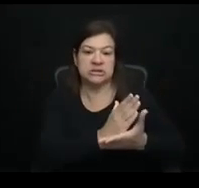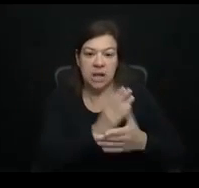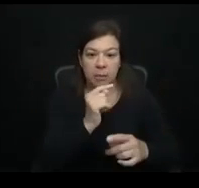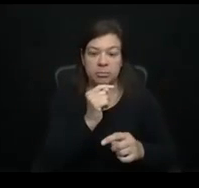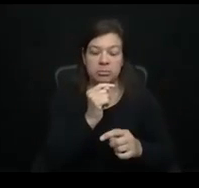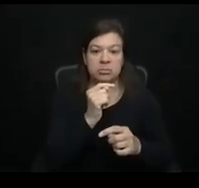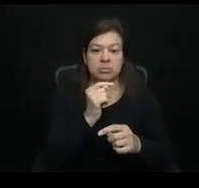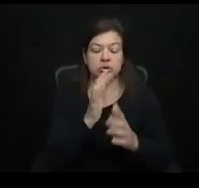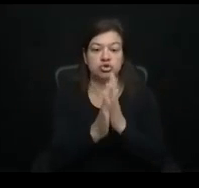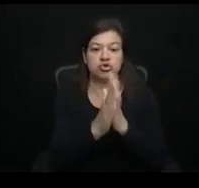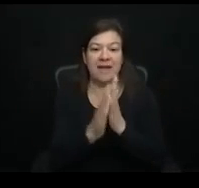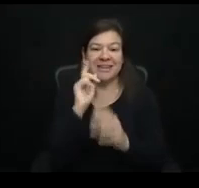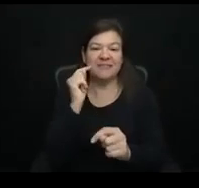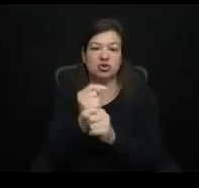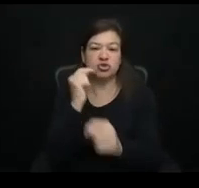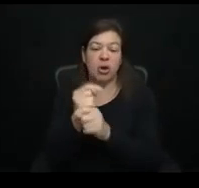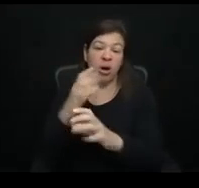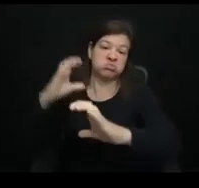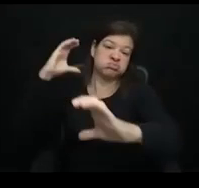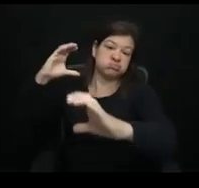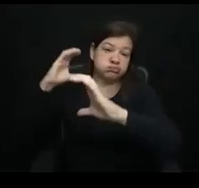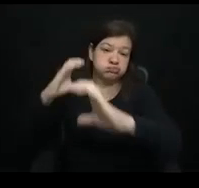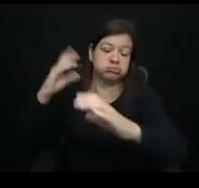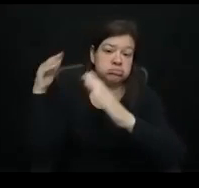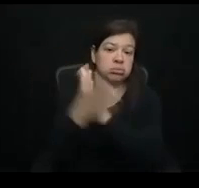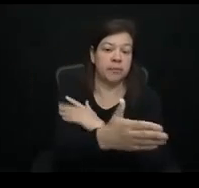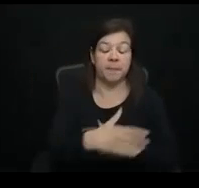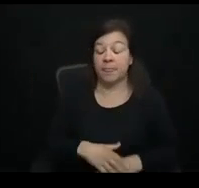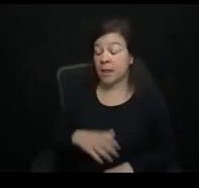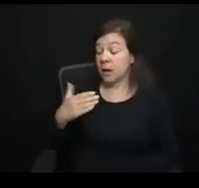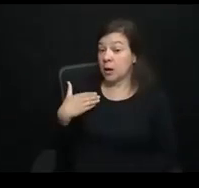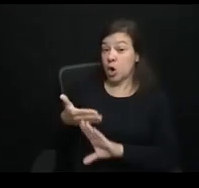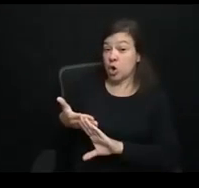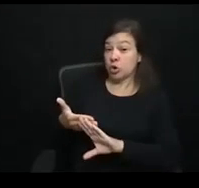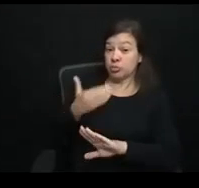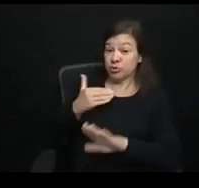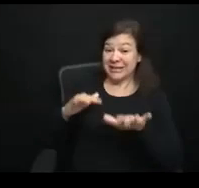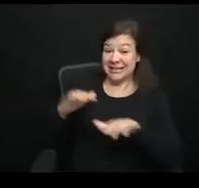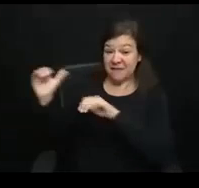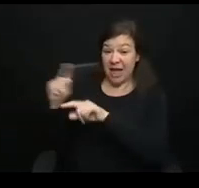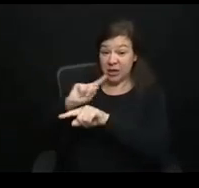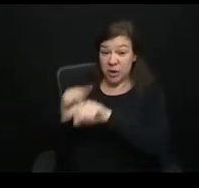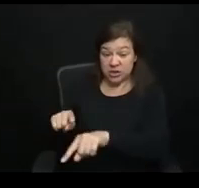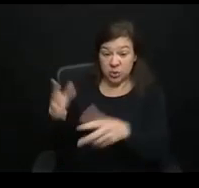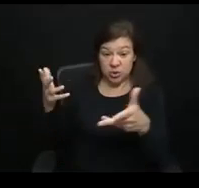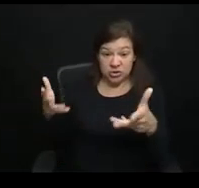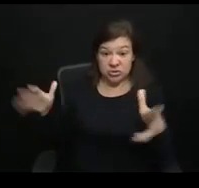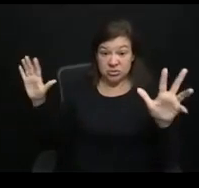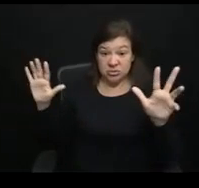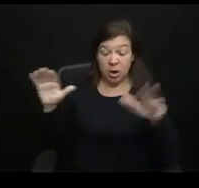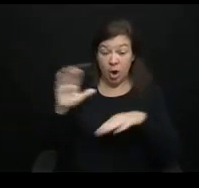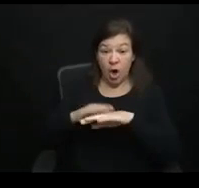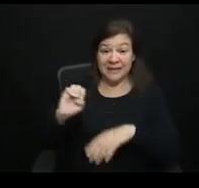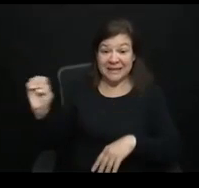through or something like that. Great. Have the pre-evacuation orders also been lifted on the east side?